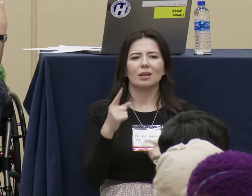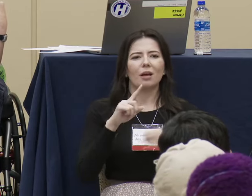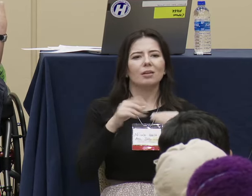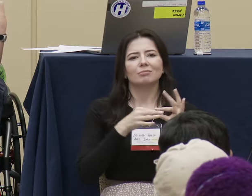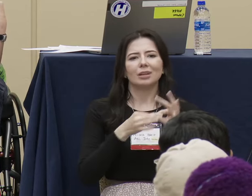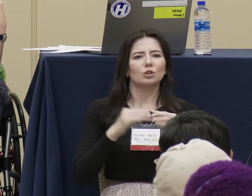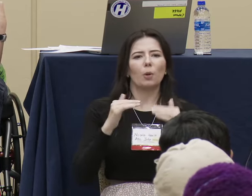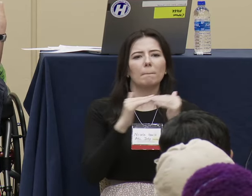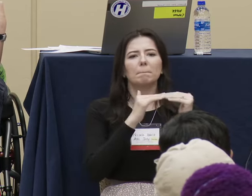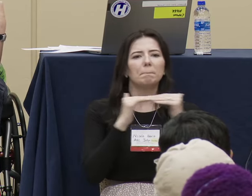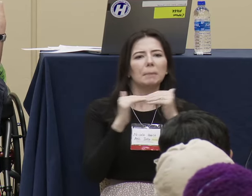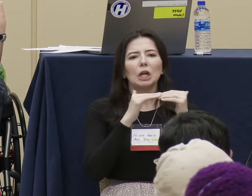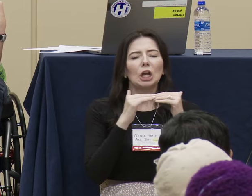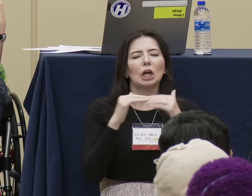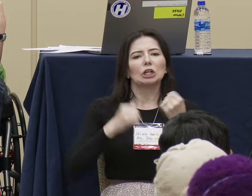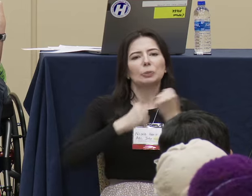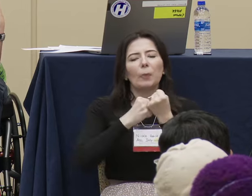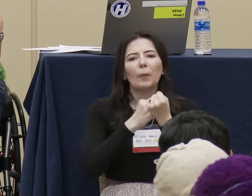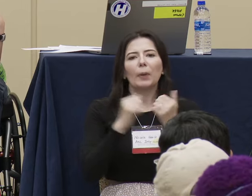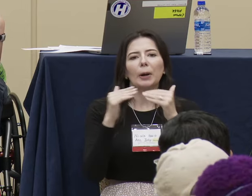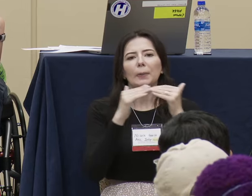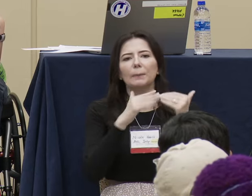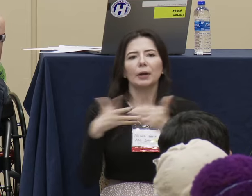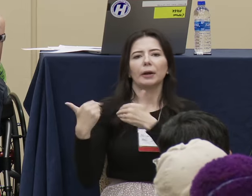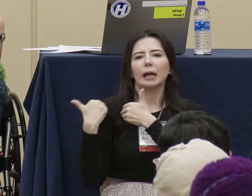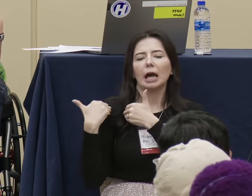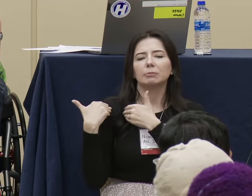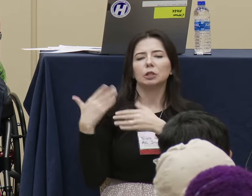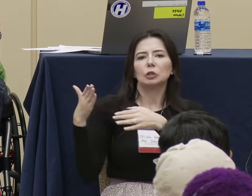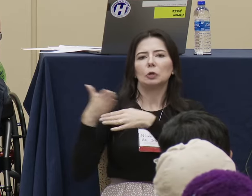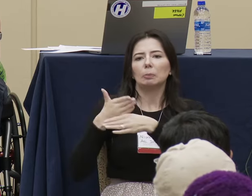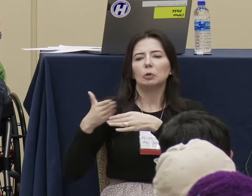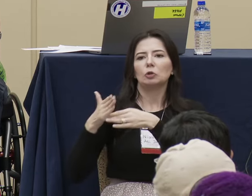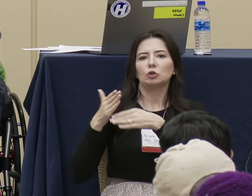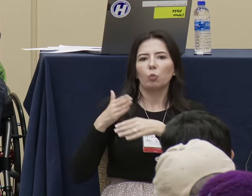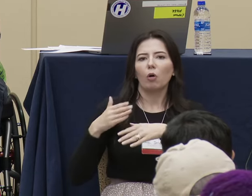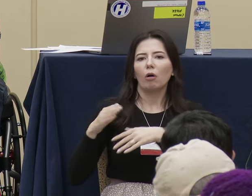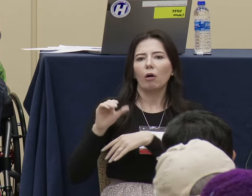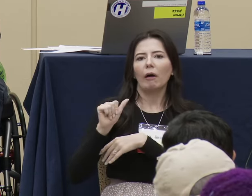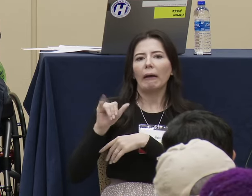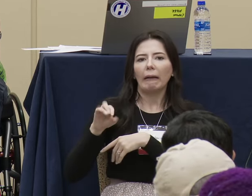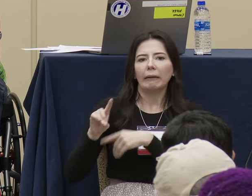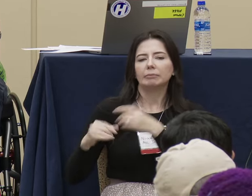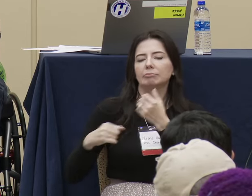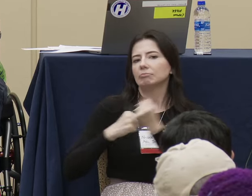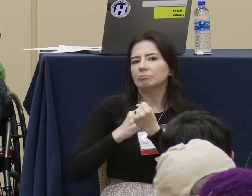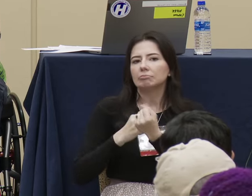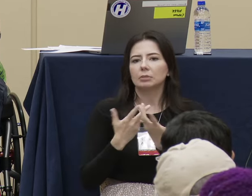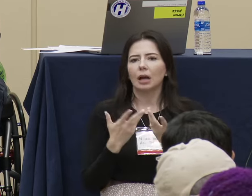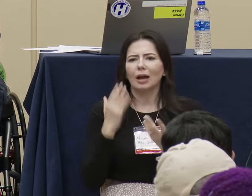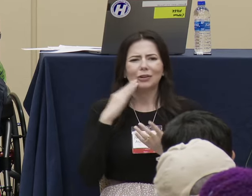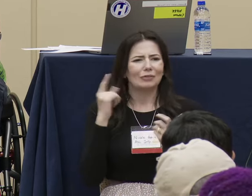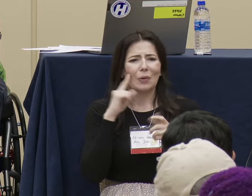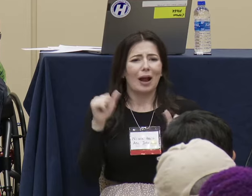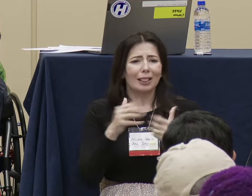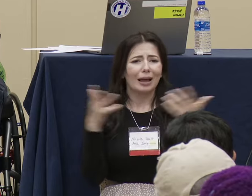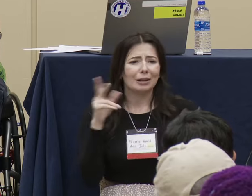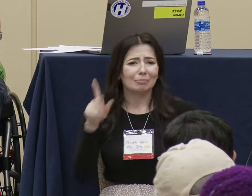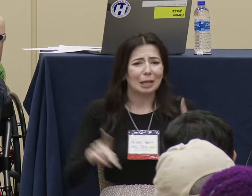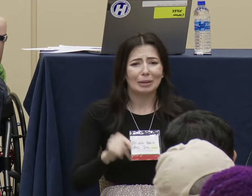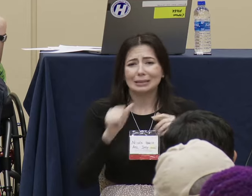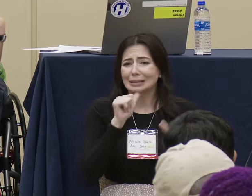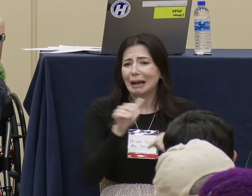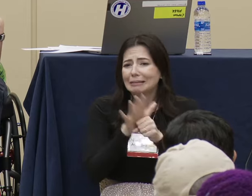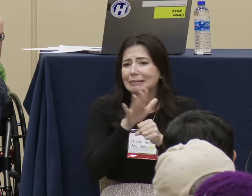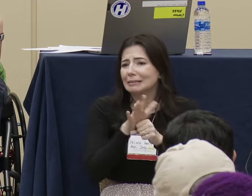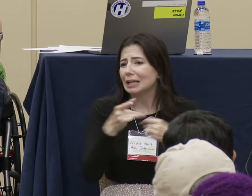peer support, peer accountability, and mutual aid. And I know that for a lot of people that is not enough of an answer of what is